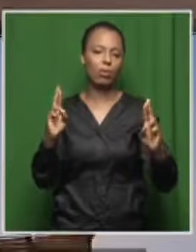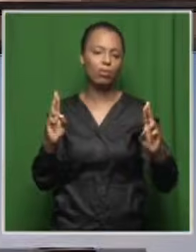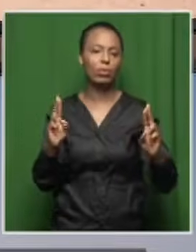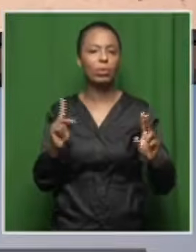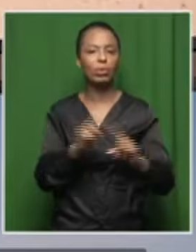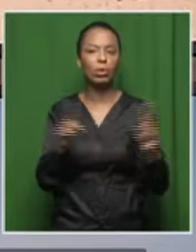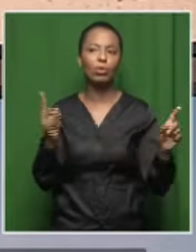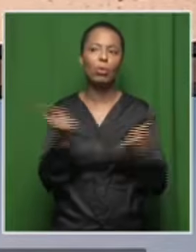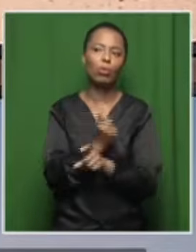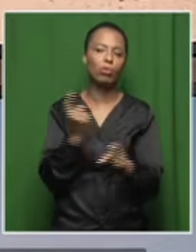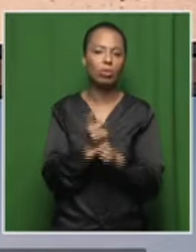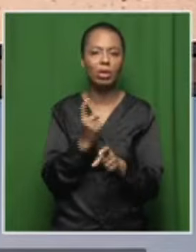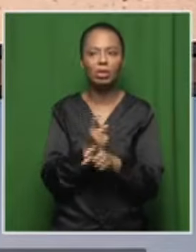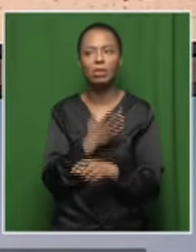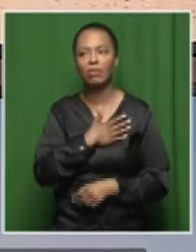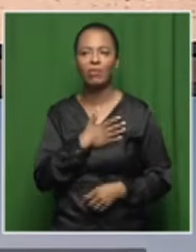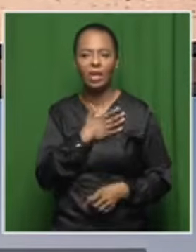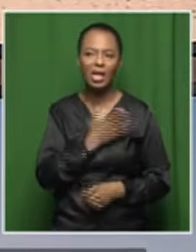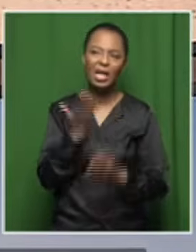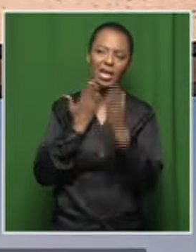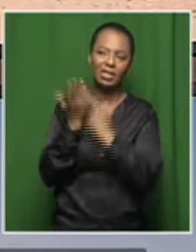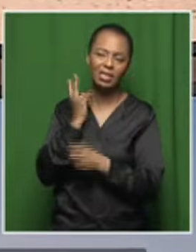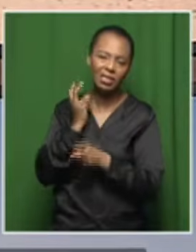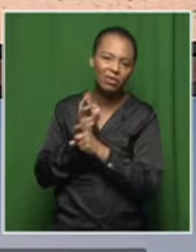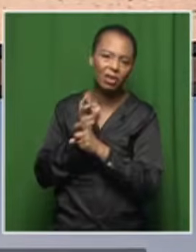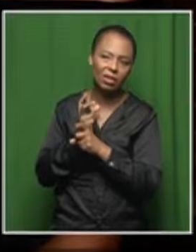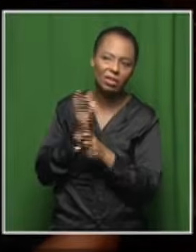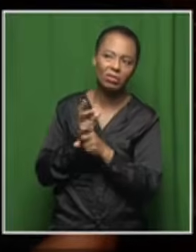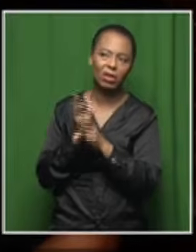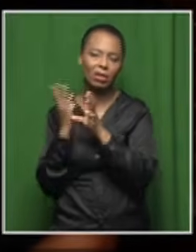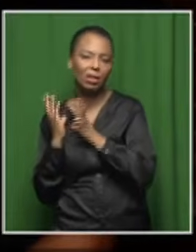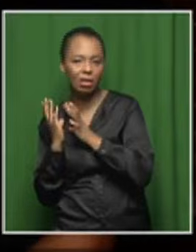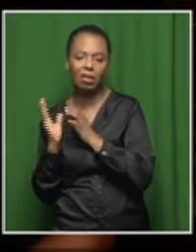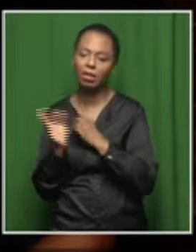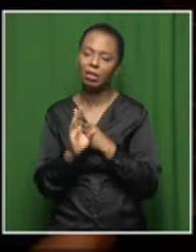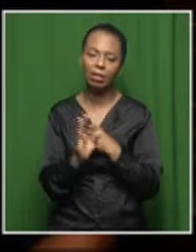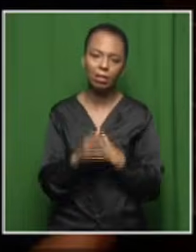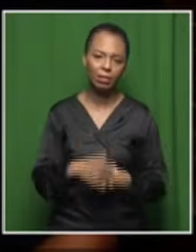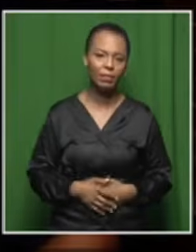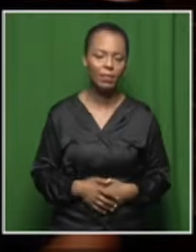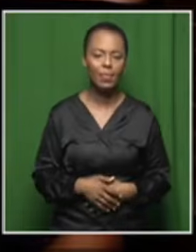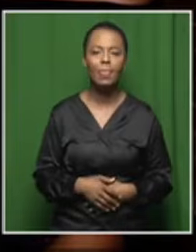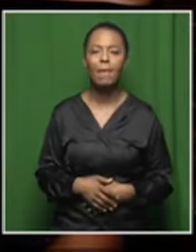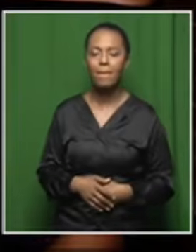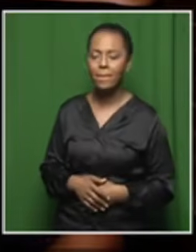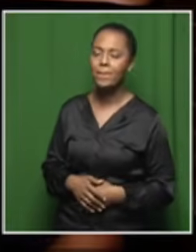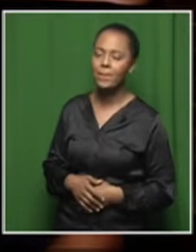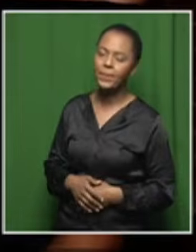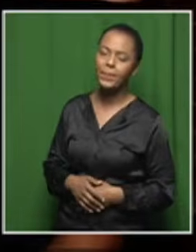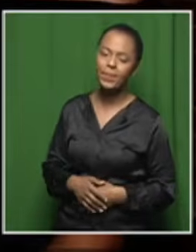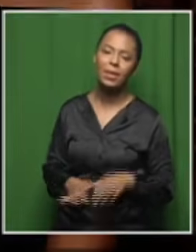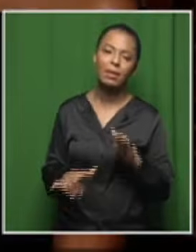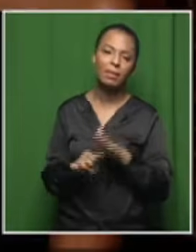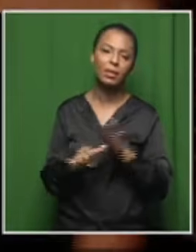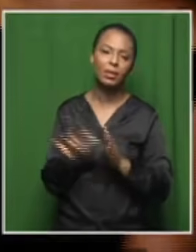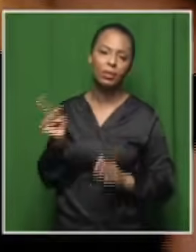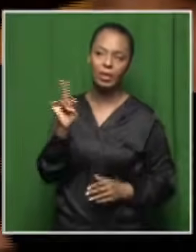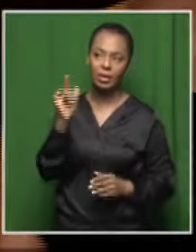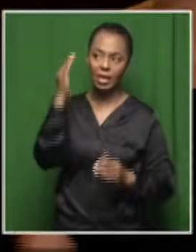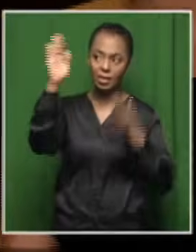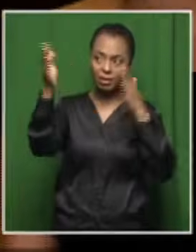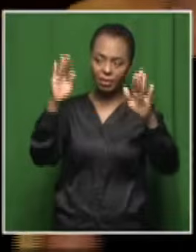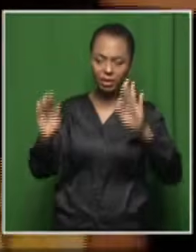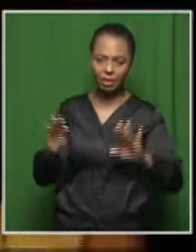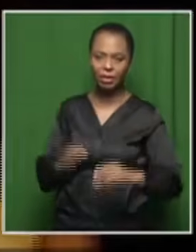that very difficult history impede our progress. Yeah. I think a big part of this exhibition is the fact that it's also very interactive.